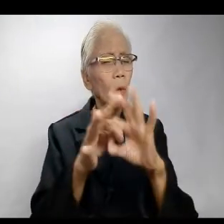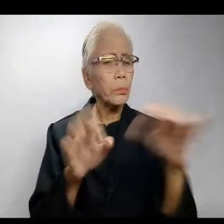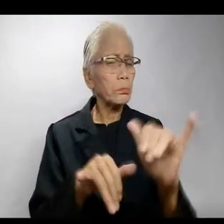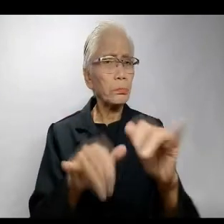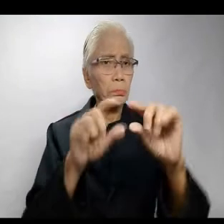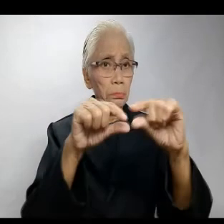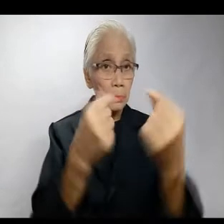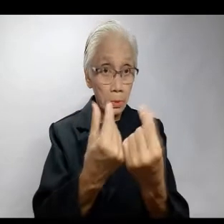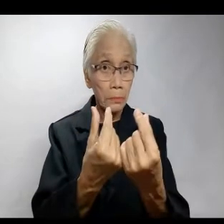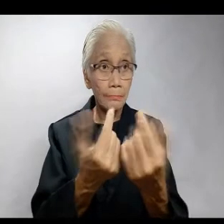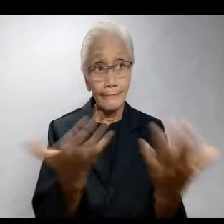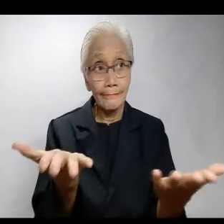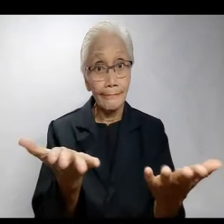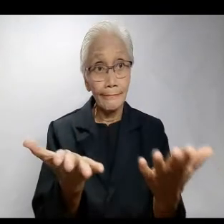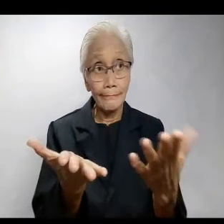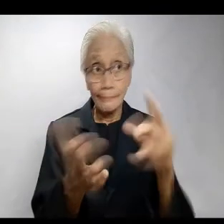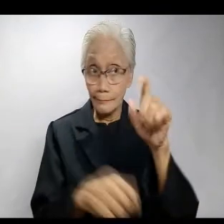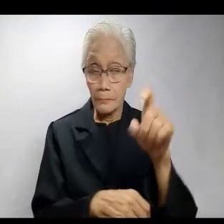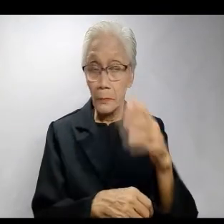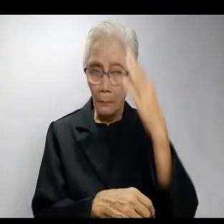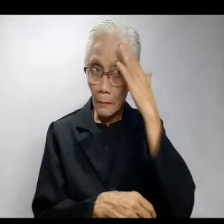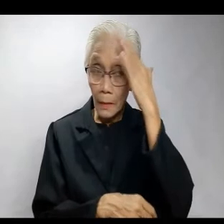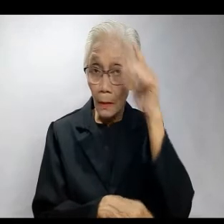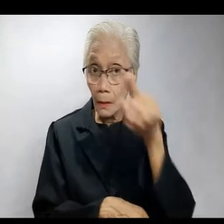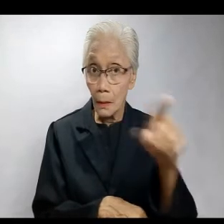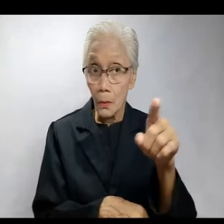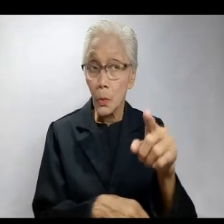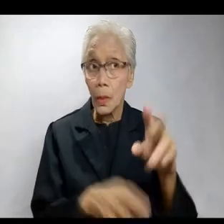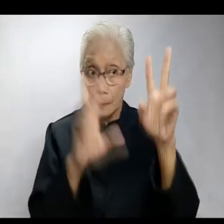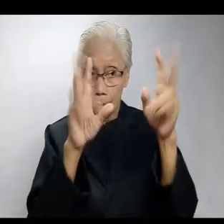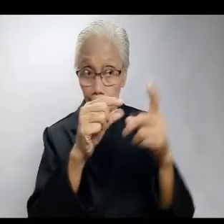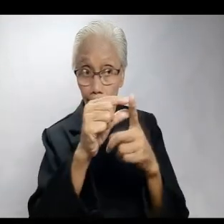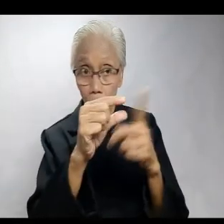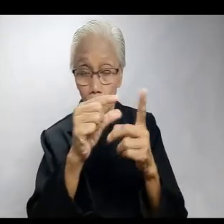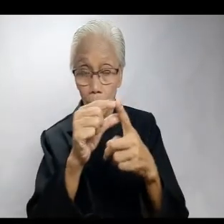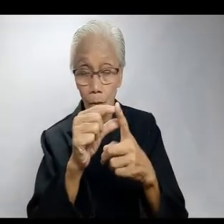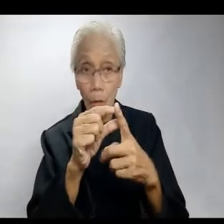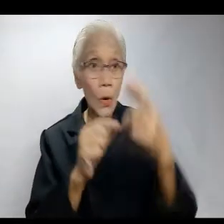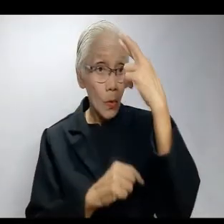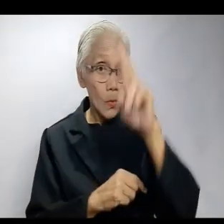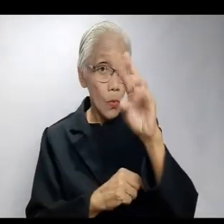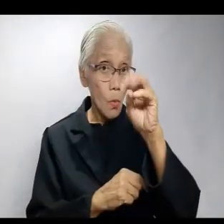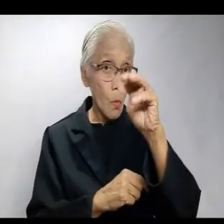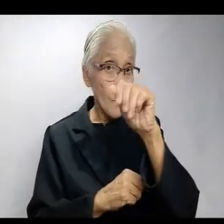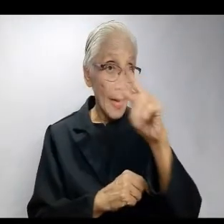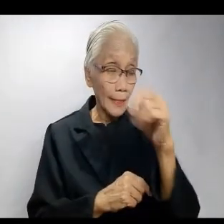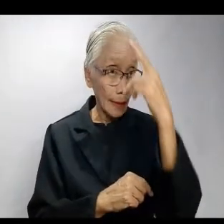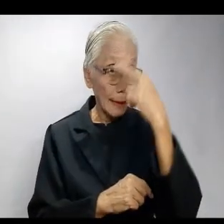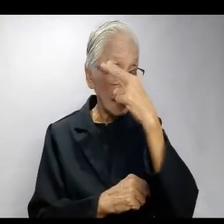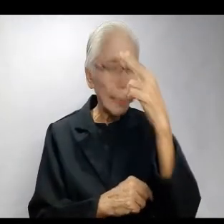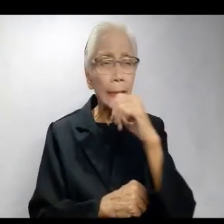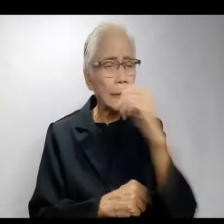group. By the way, as a footnote, did you know that the term Roman Catholic is not an